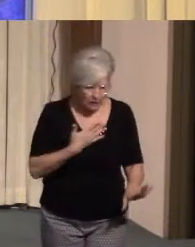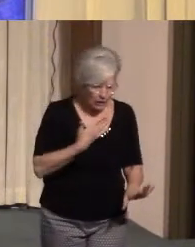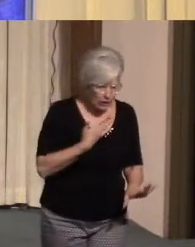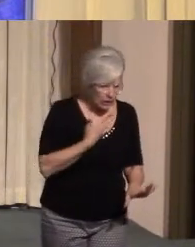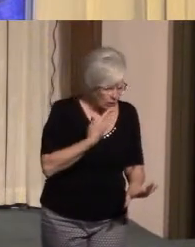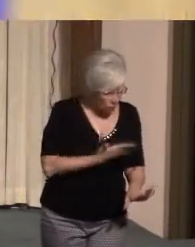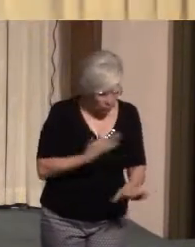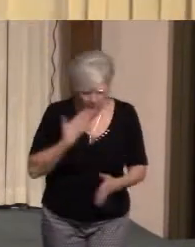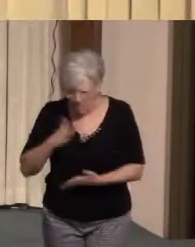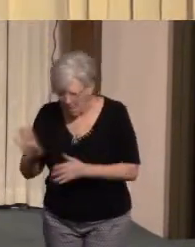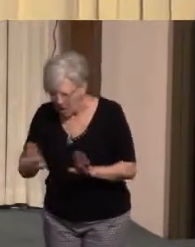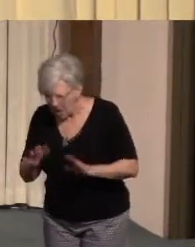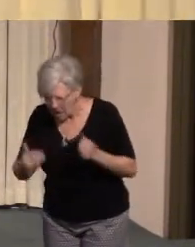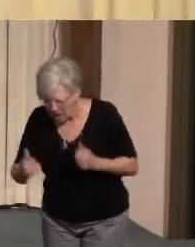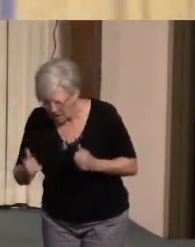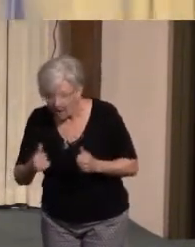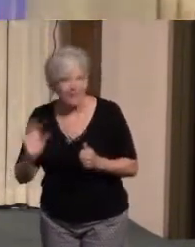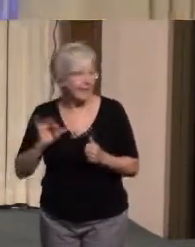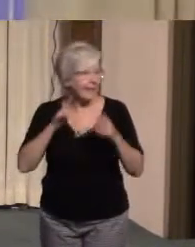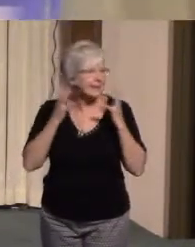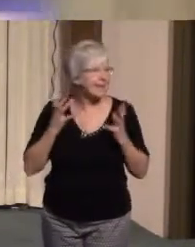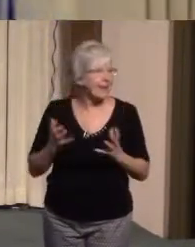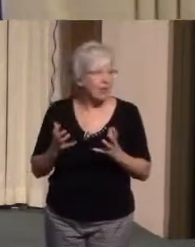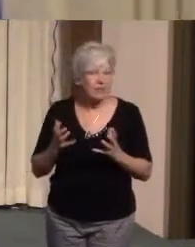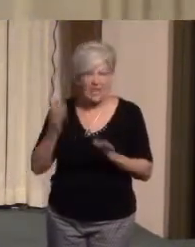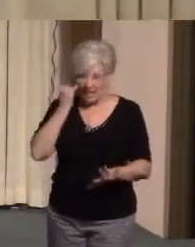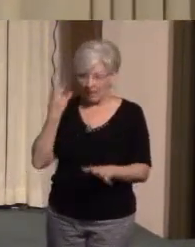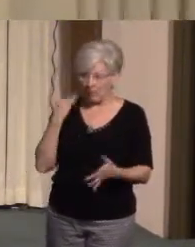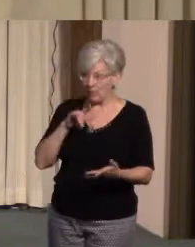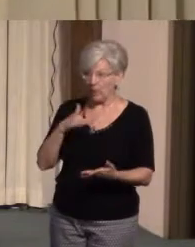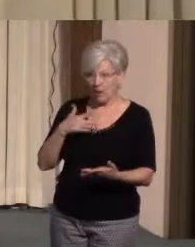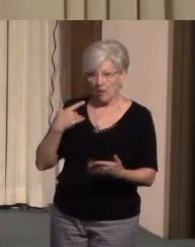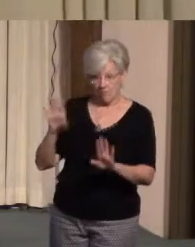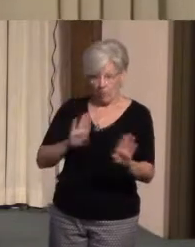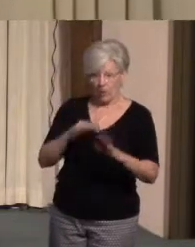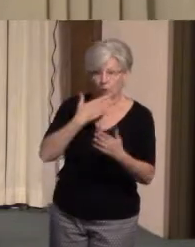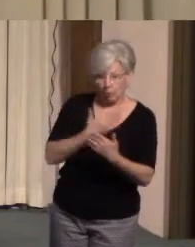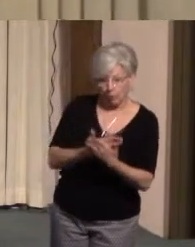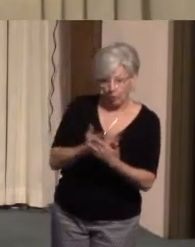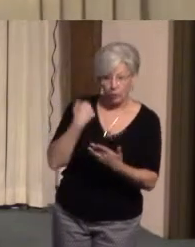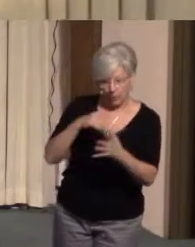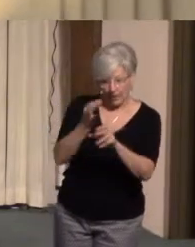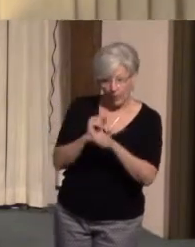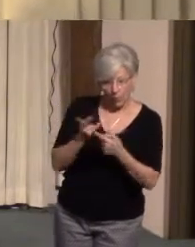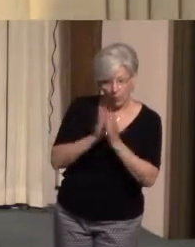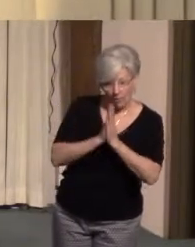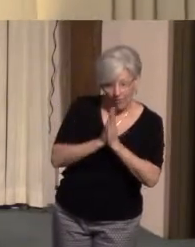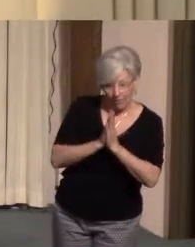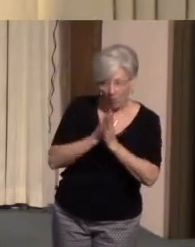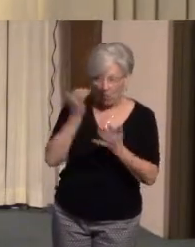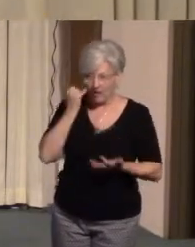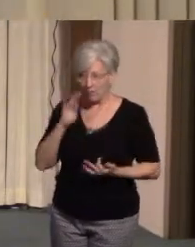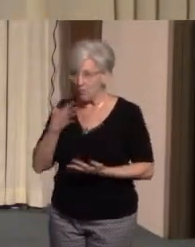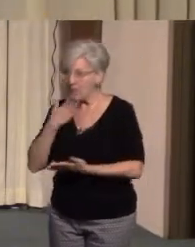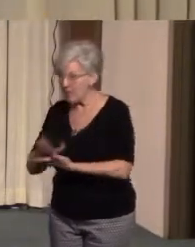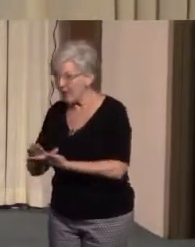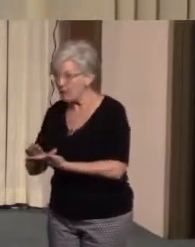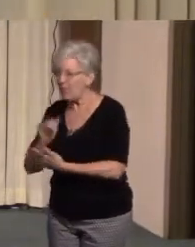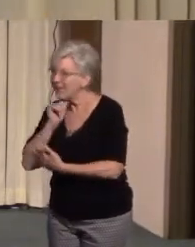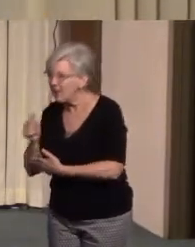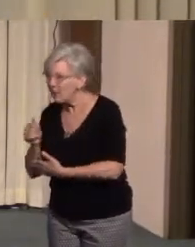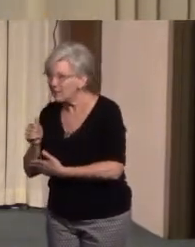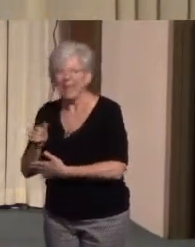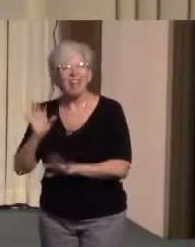based on whether we were naughty or nice, kind of like Santa Claus. And if we were good, we get what we pray for. And if we were naughty, we